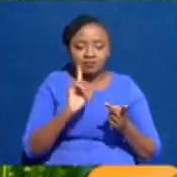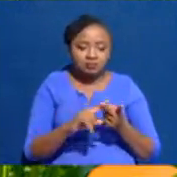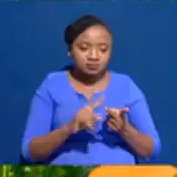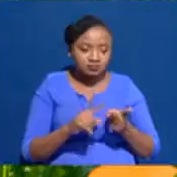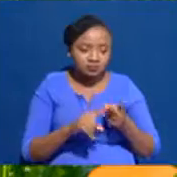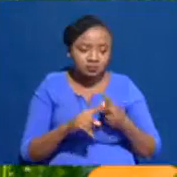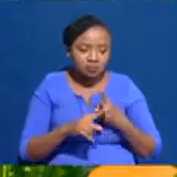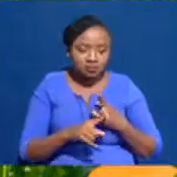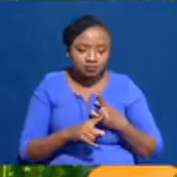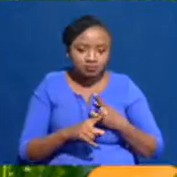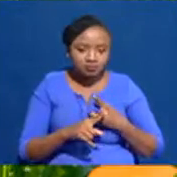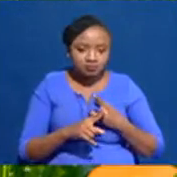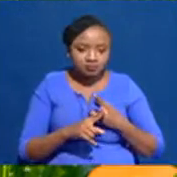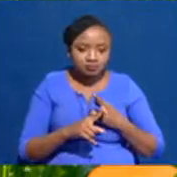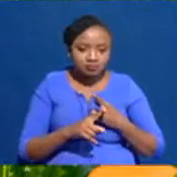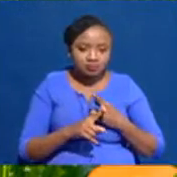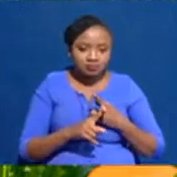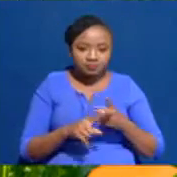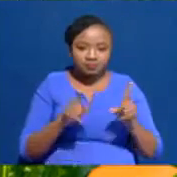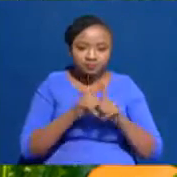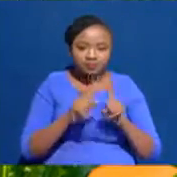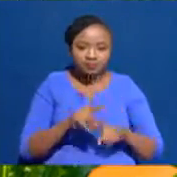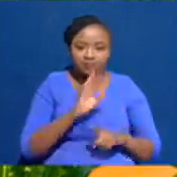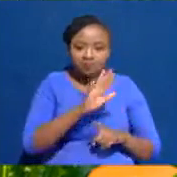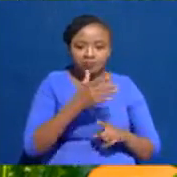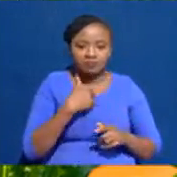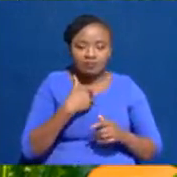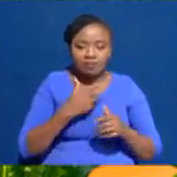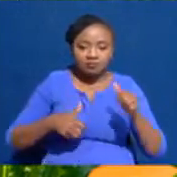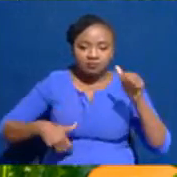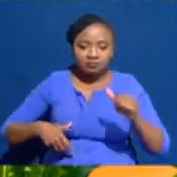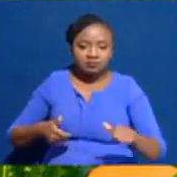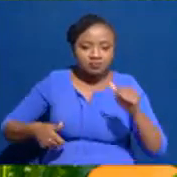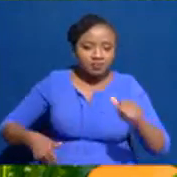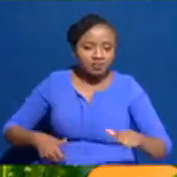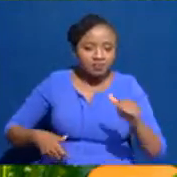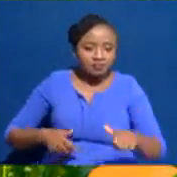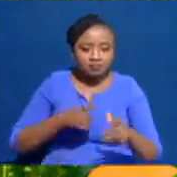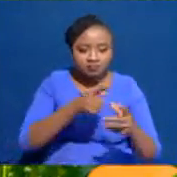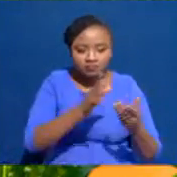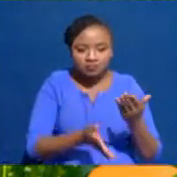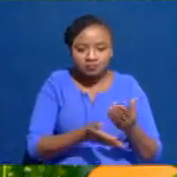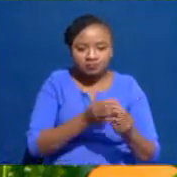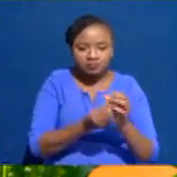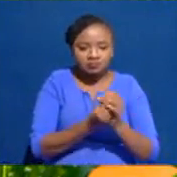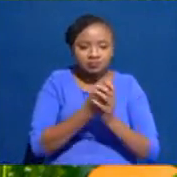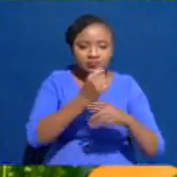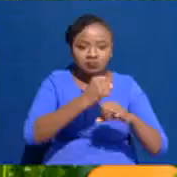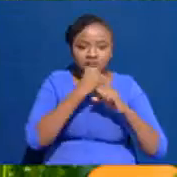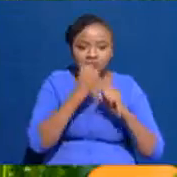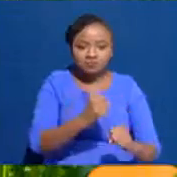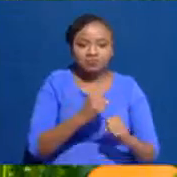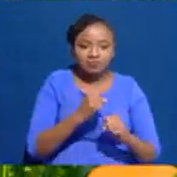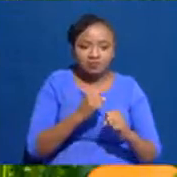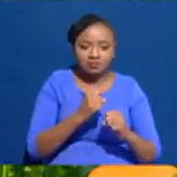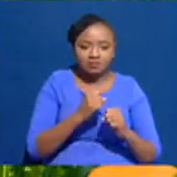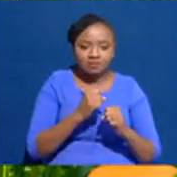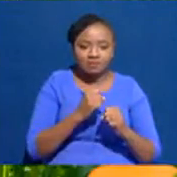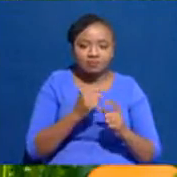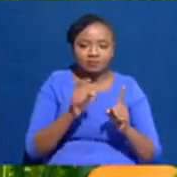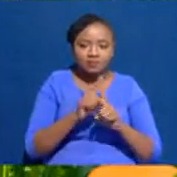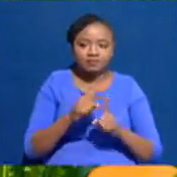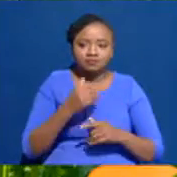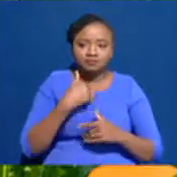there is that part where they're sprayed with the crop boost, which basically helps them to have